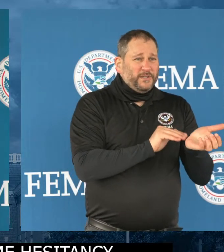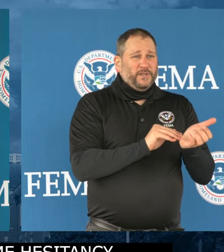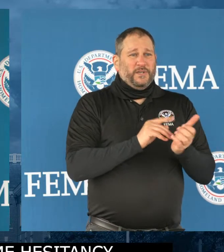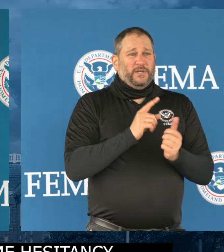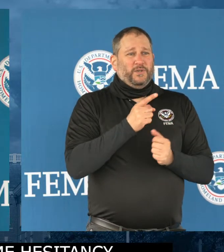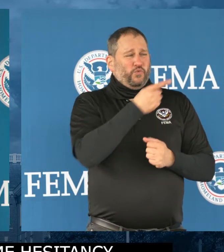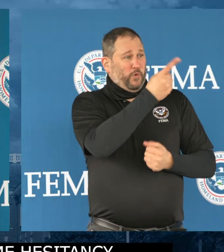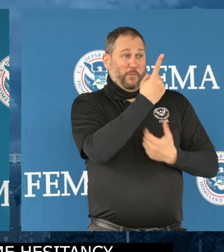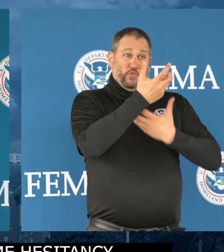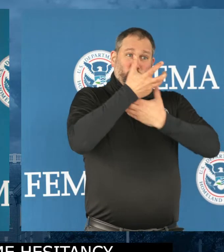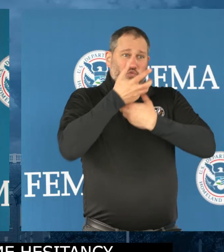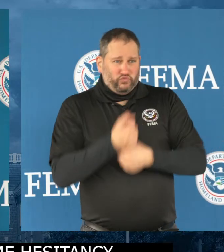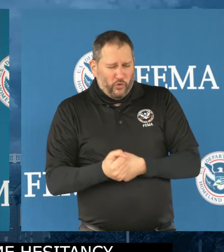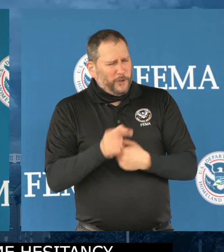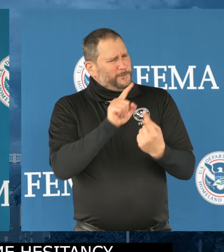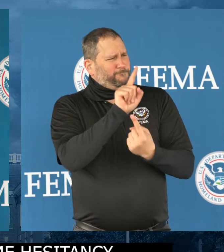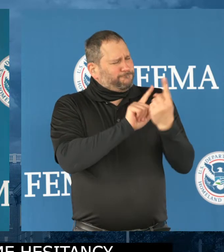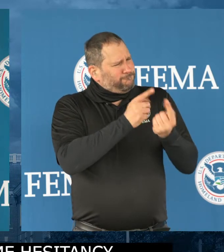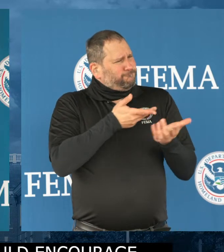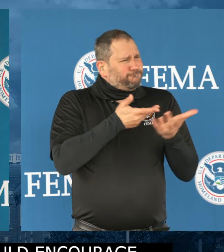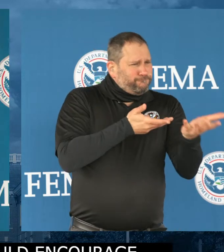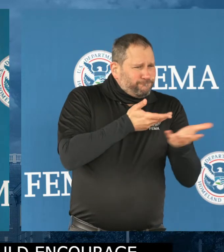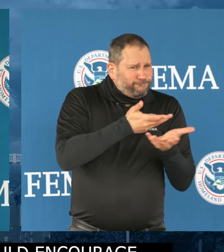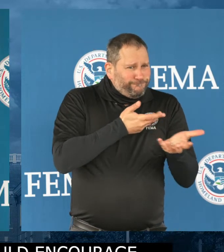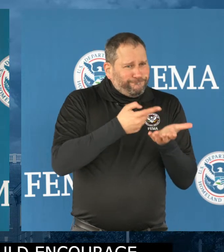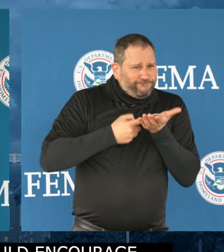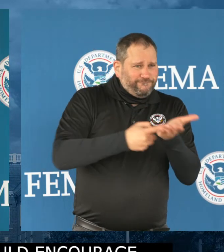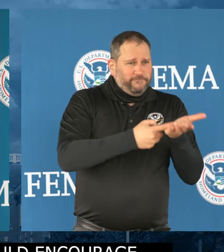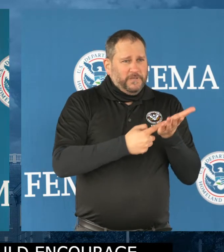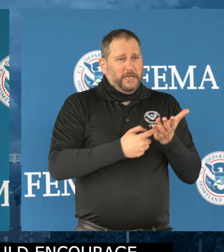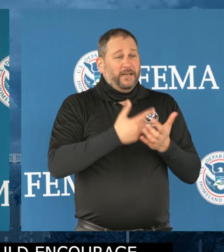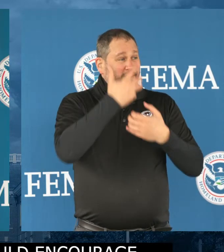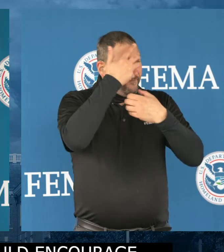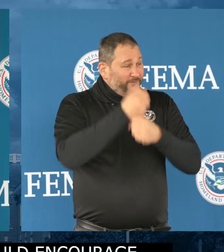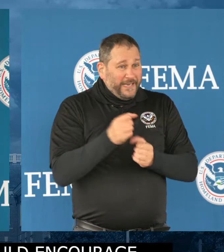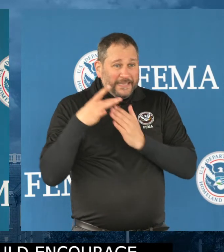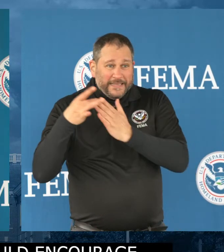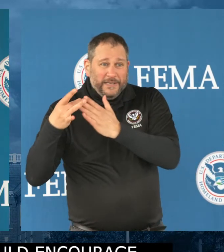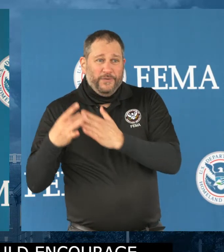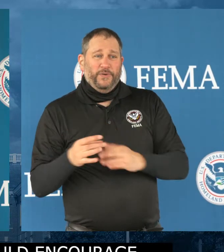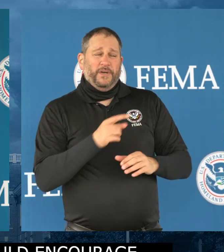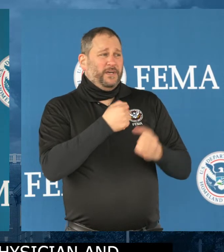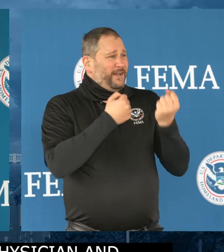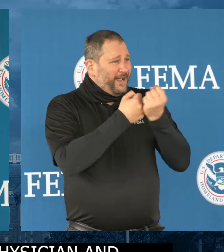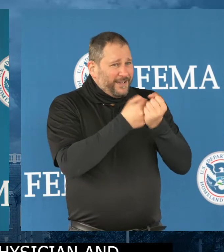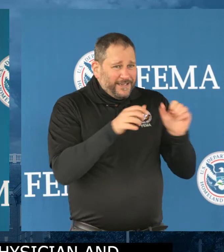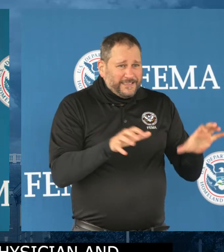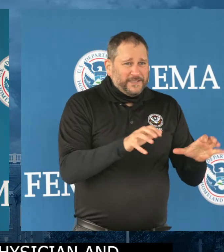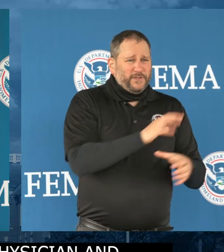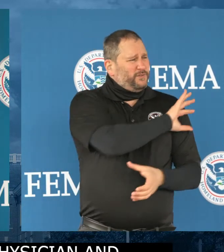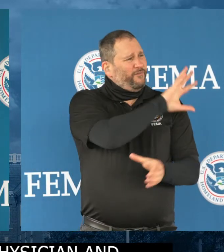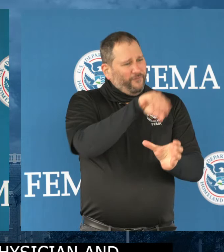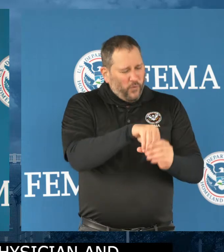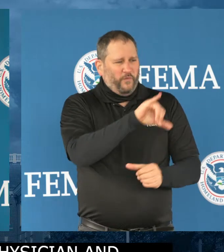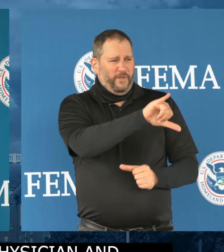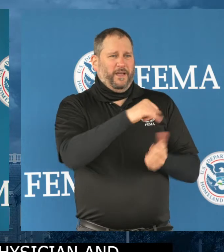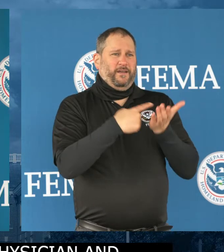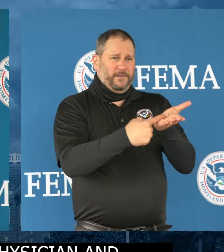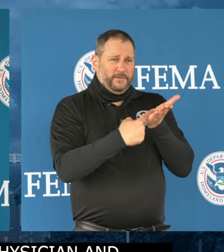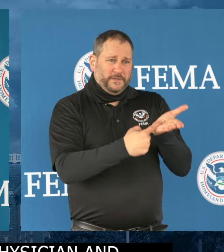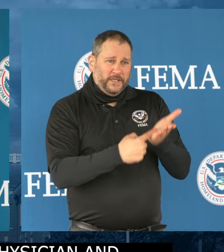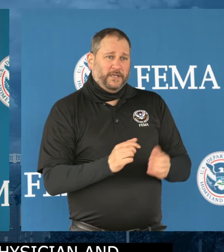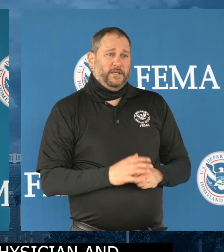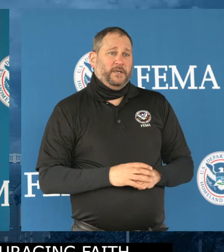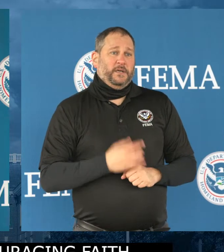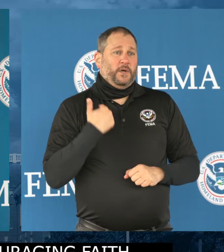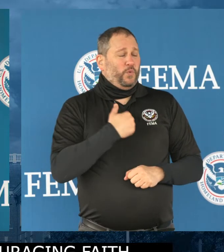trust. We're encouraging faith leaders, community activists to get involved in that as we work with those